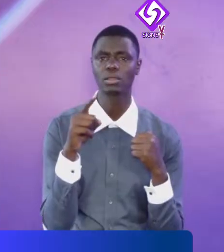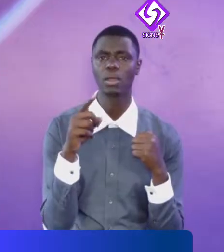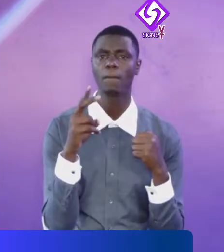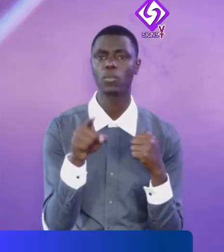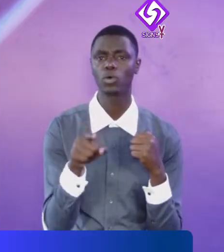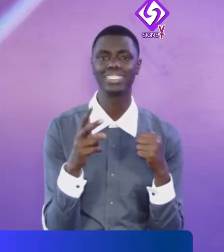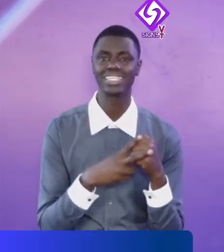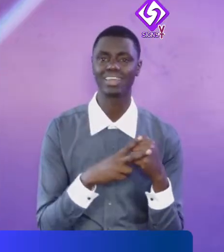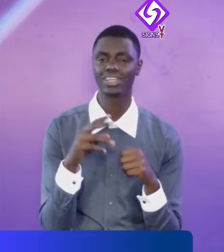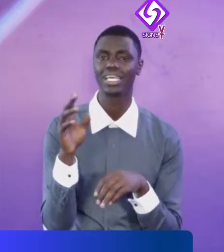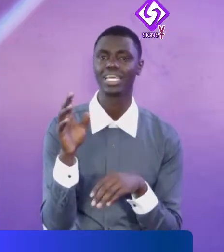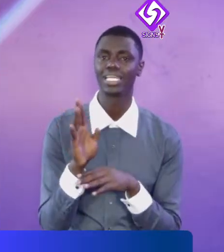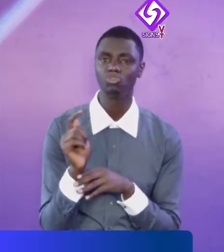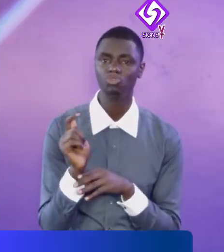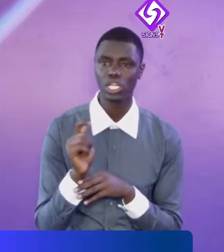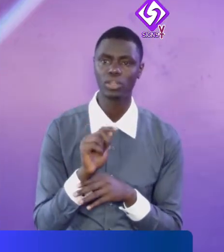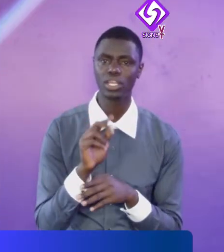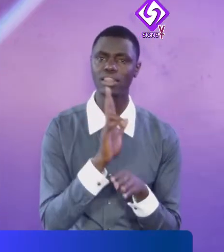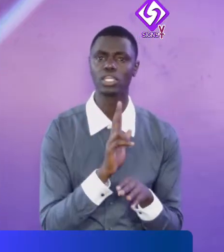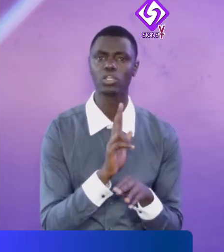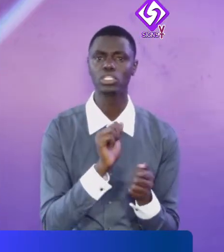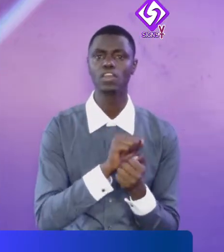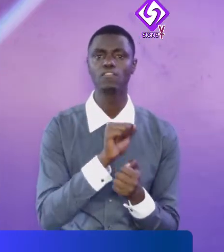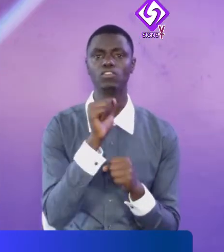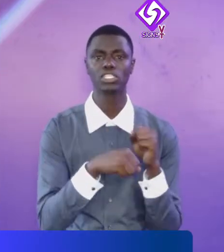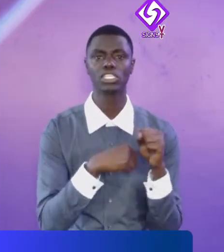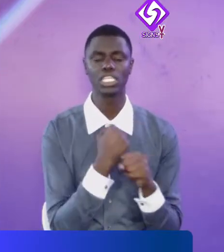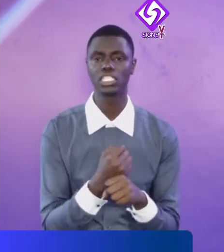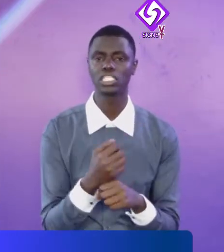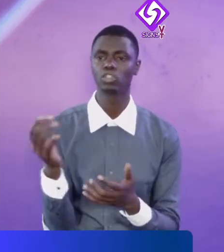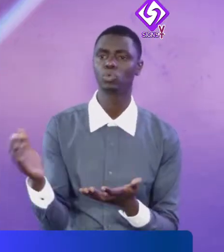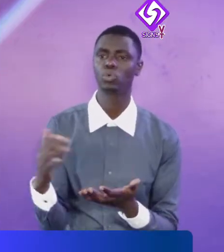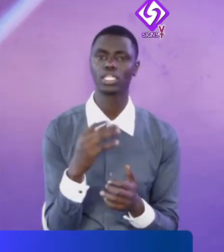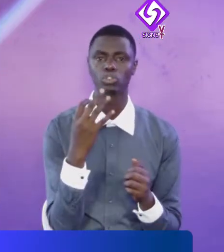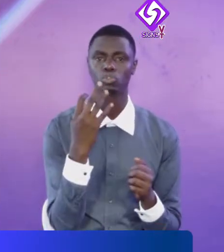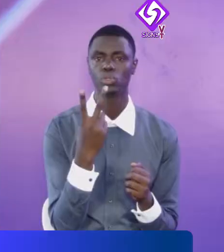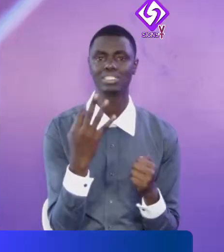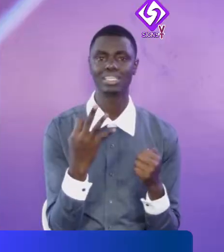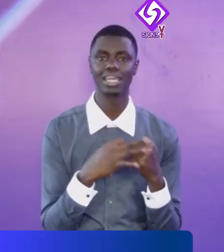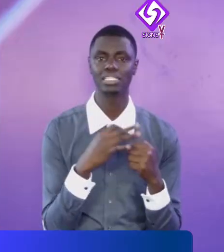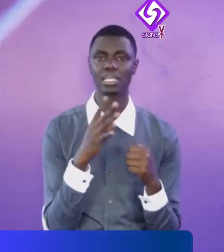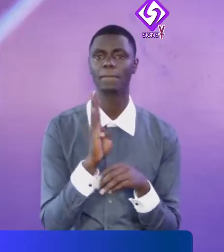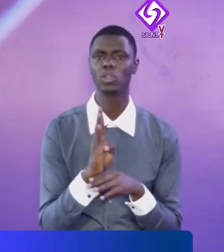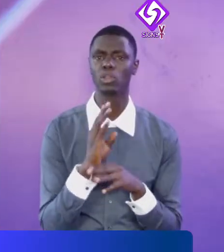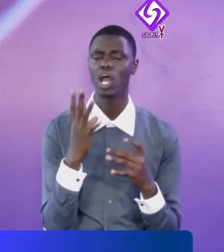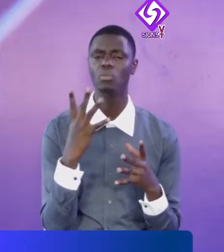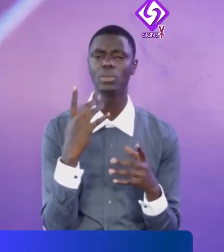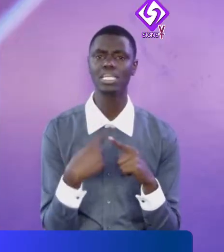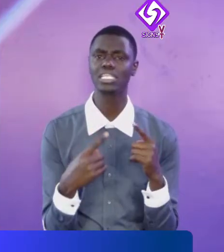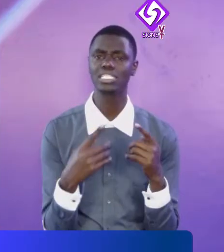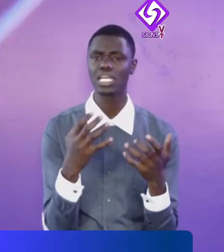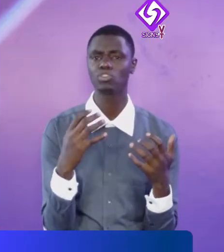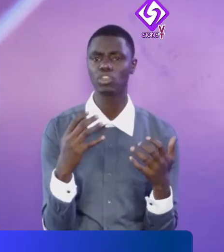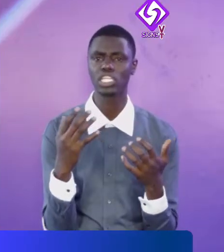trillion and they spend 15 years to recover 28 billion. How many years do they need to